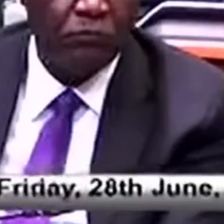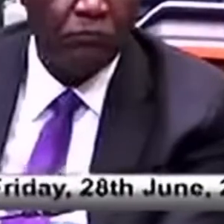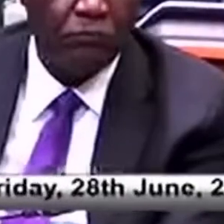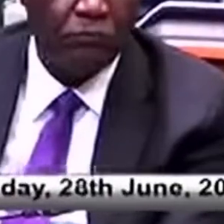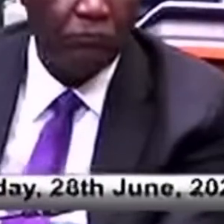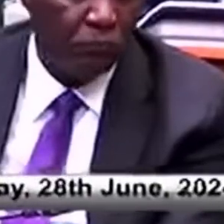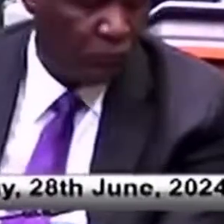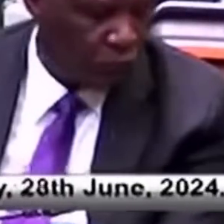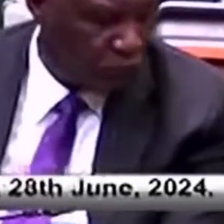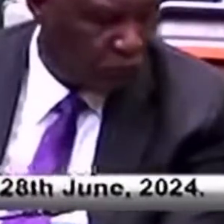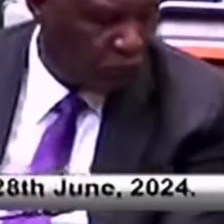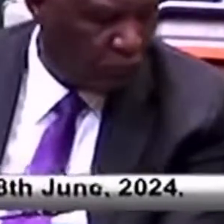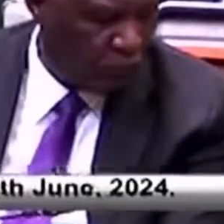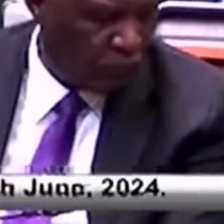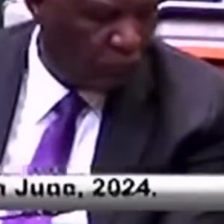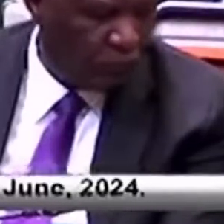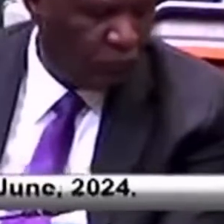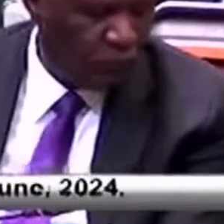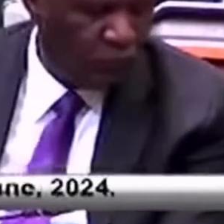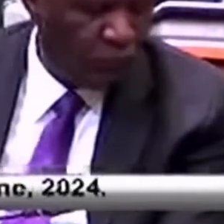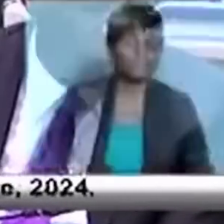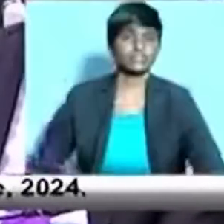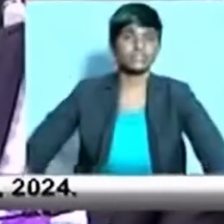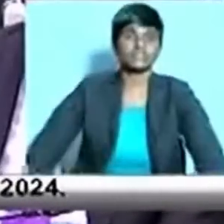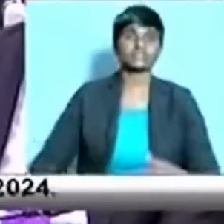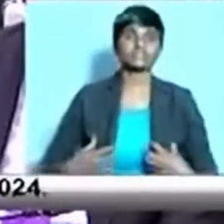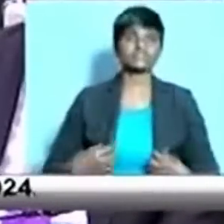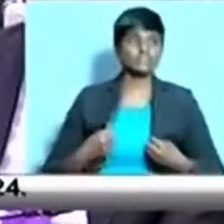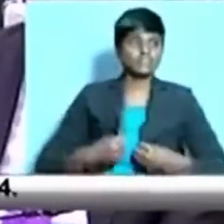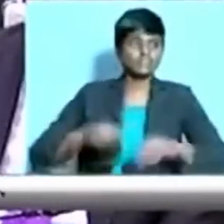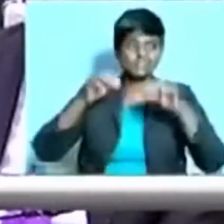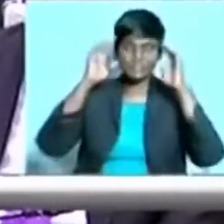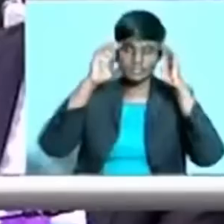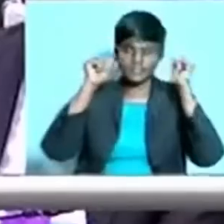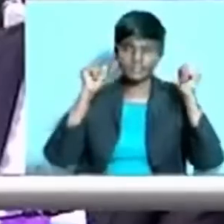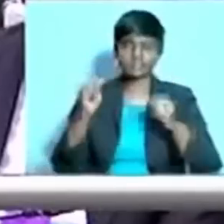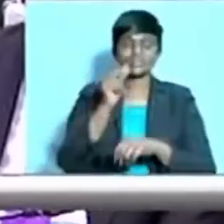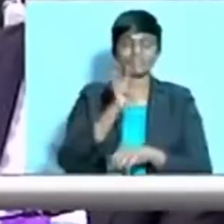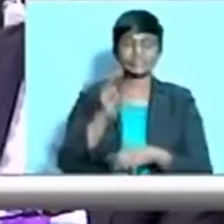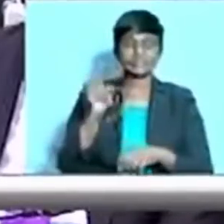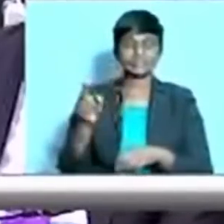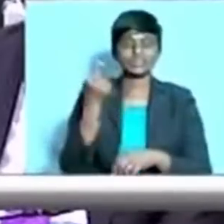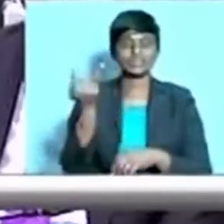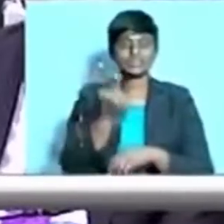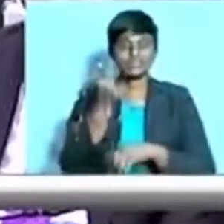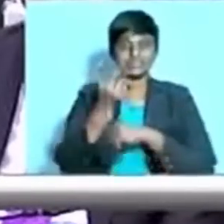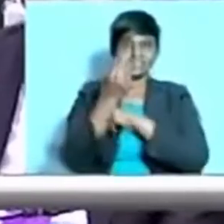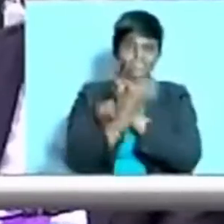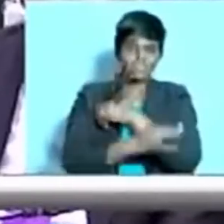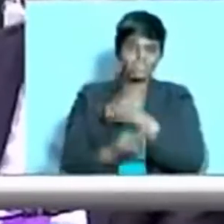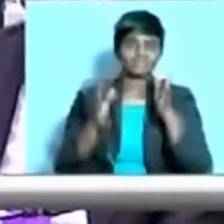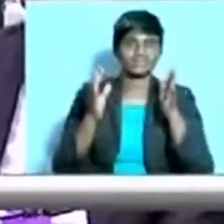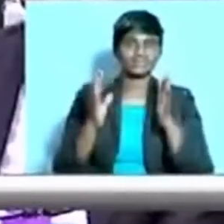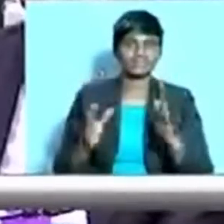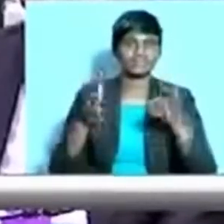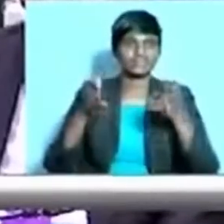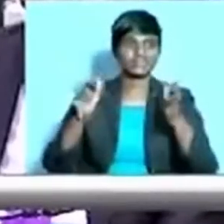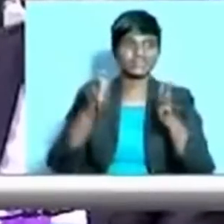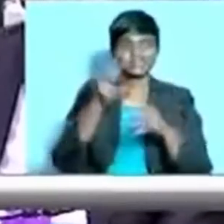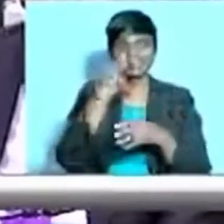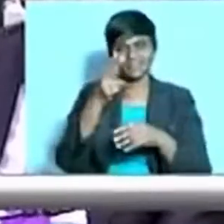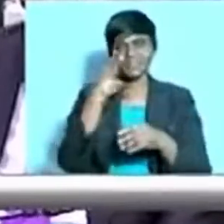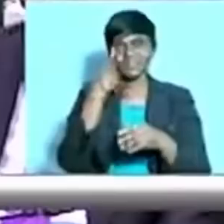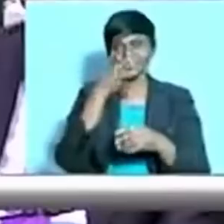President Hakainde Hichilema was in the opposition, the only foreign dignitary that he was allowed to see